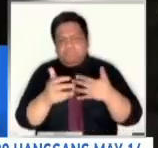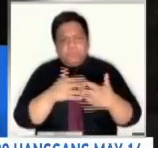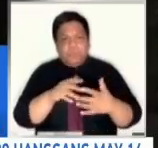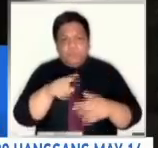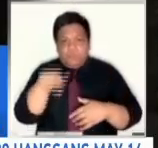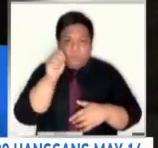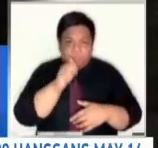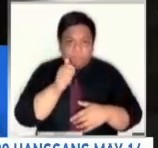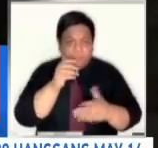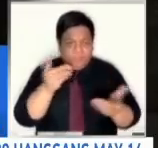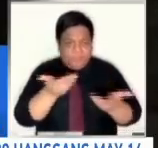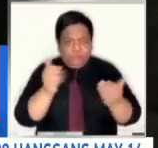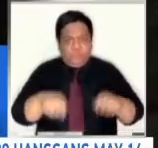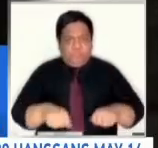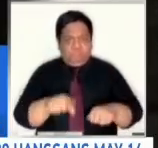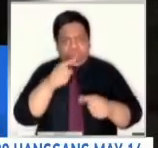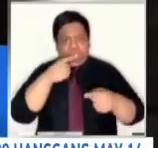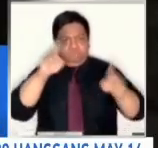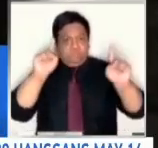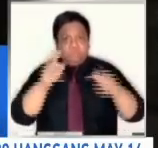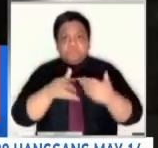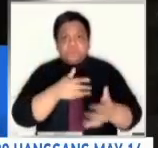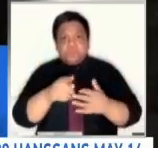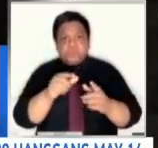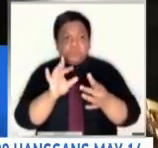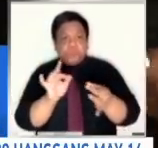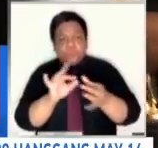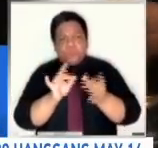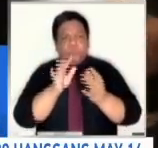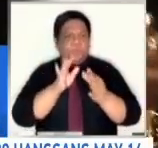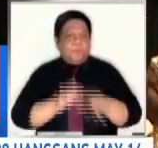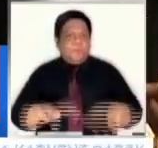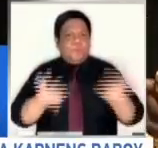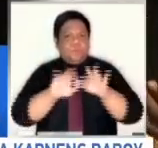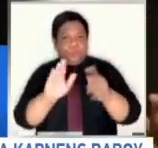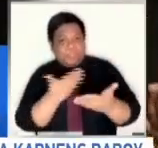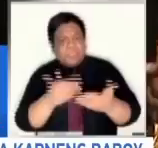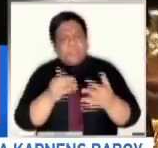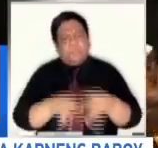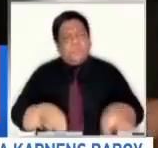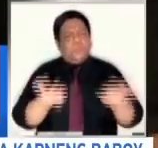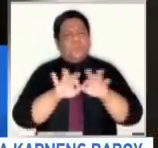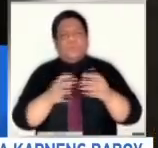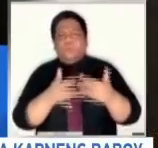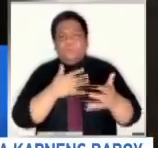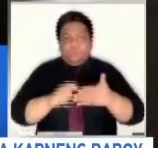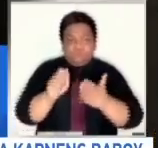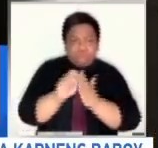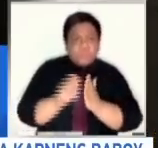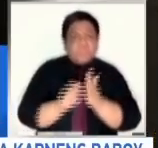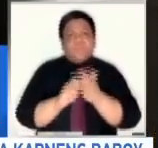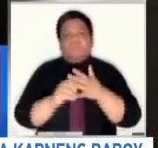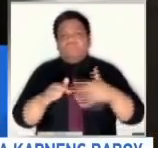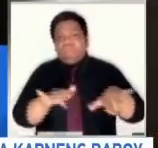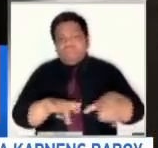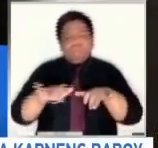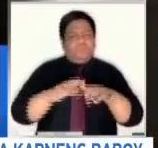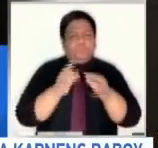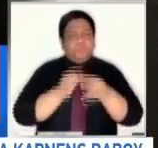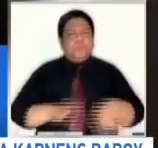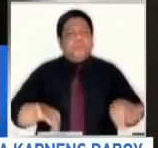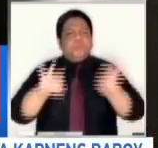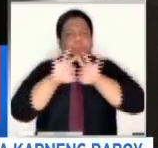too. You know, what you say matters, what you sing matters, what you play, what you write, it matters. It's, so I just hope that there's another little